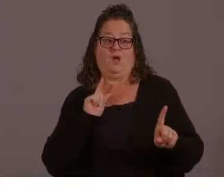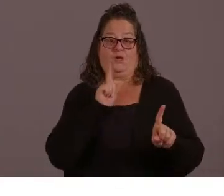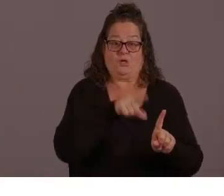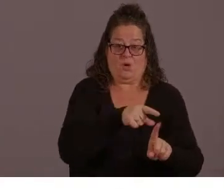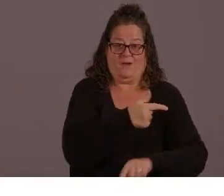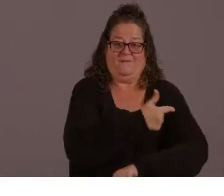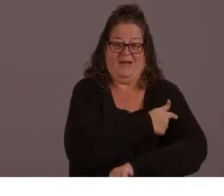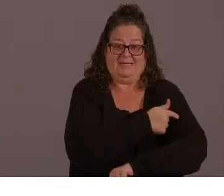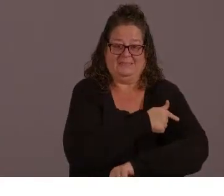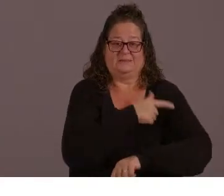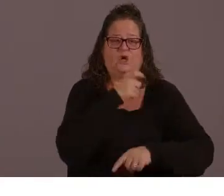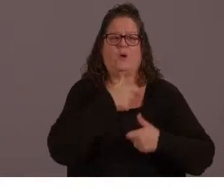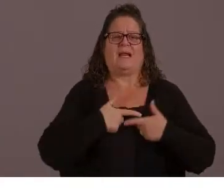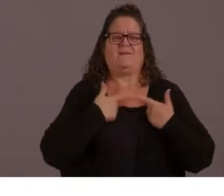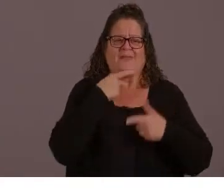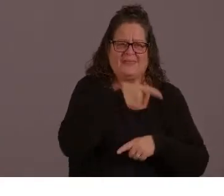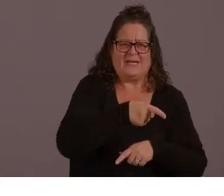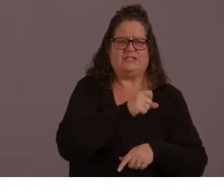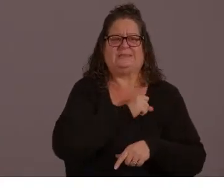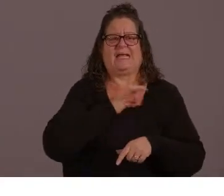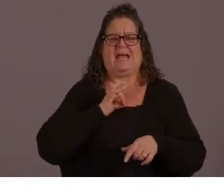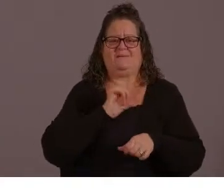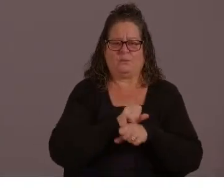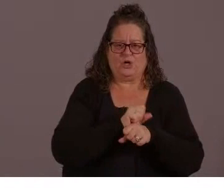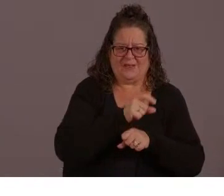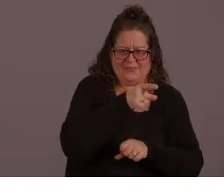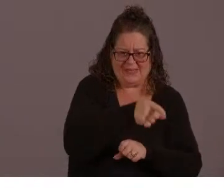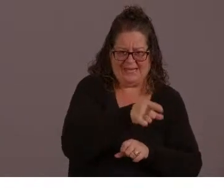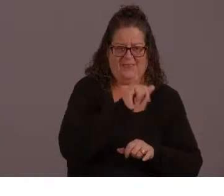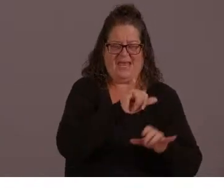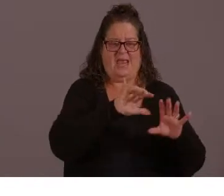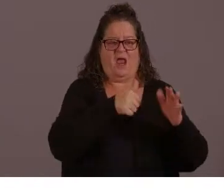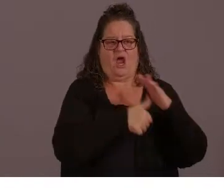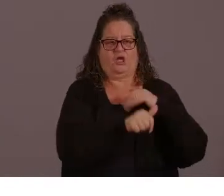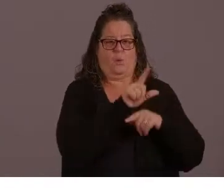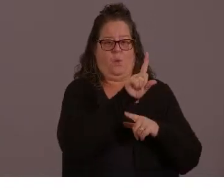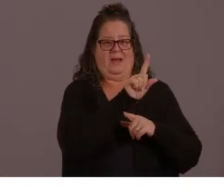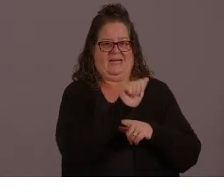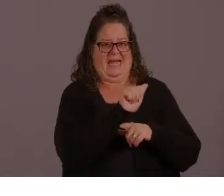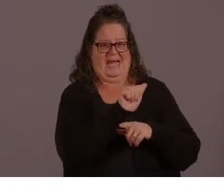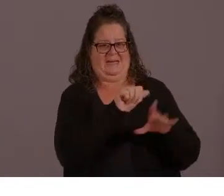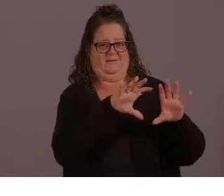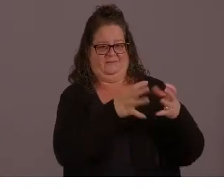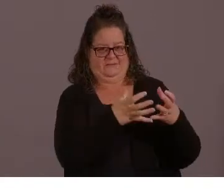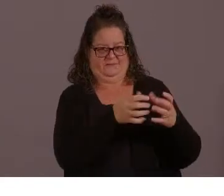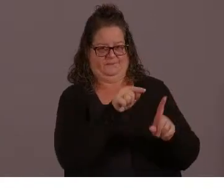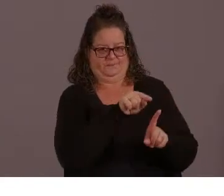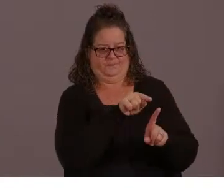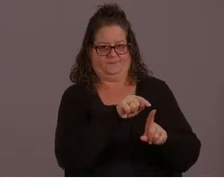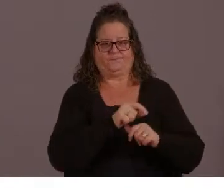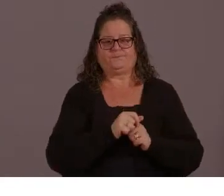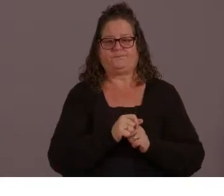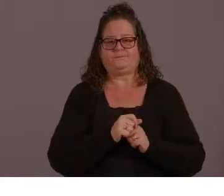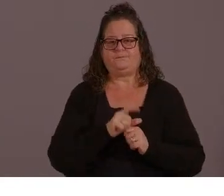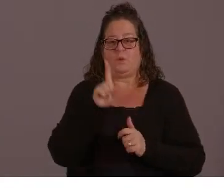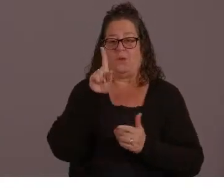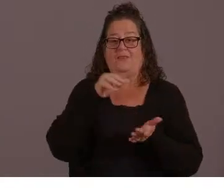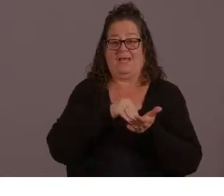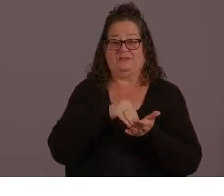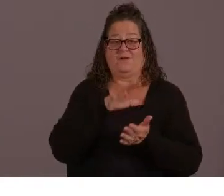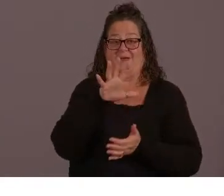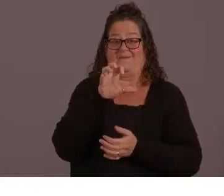and staff during the 1A phase. 1,501 long-term care facilities have received